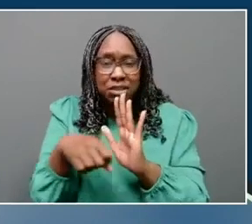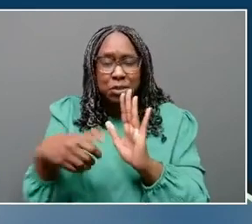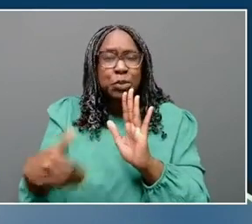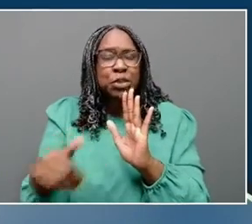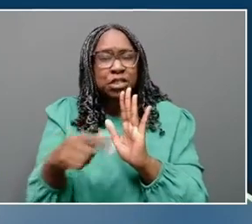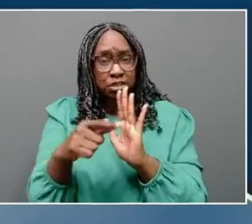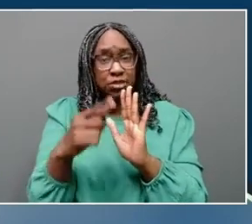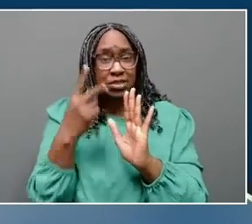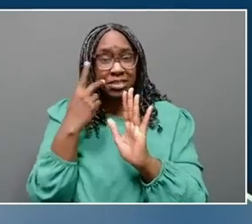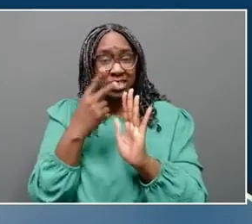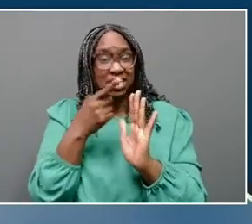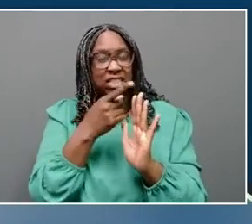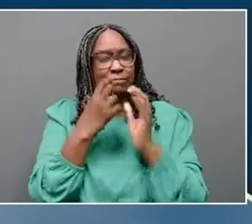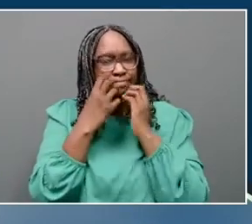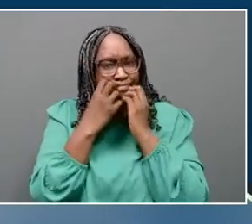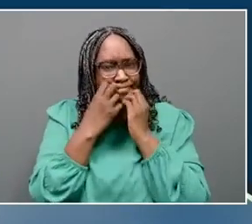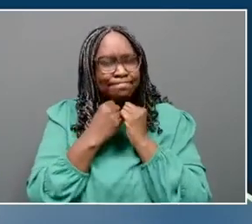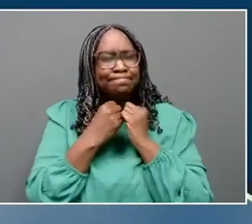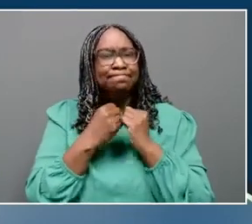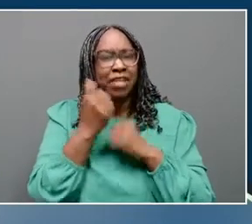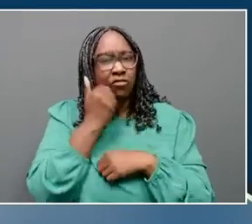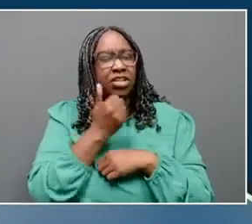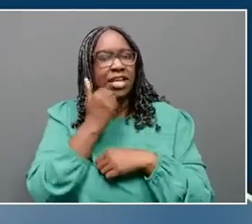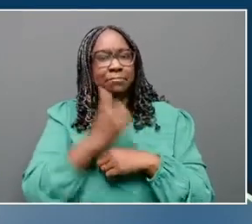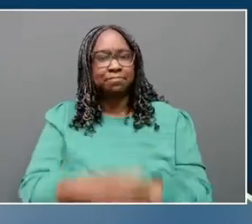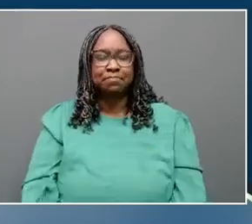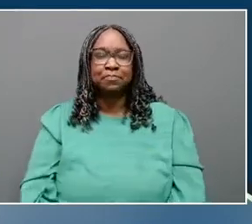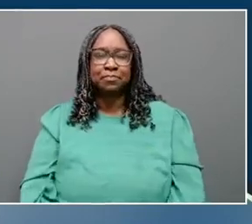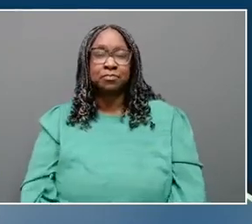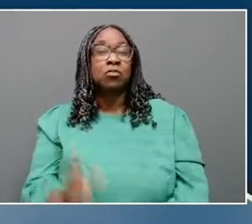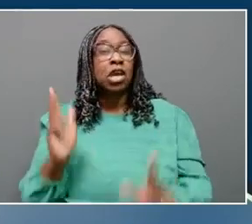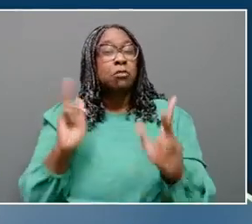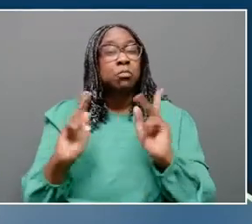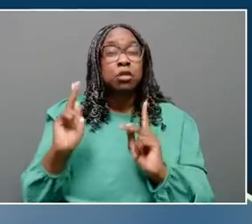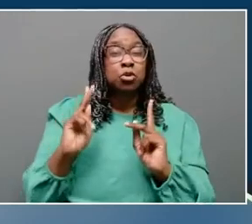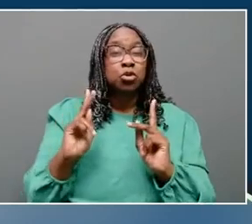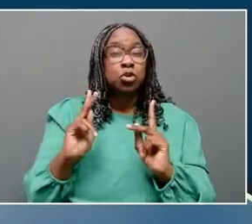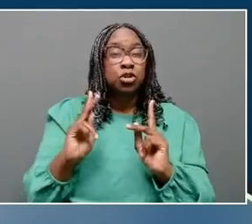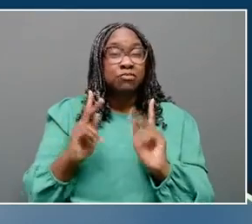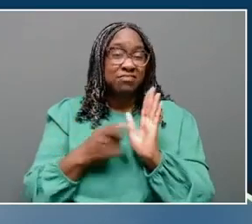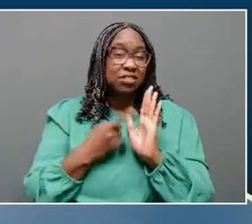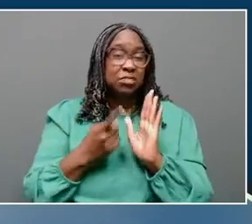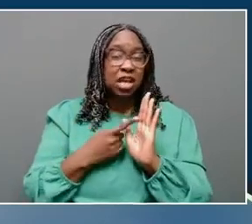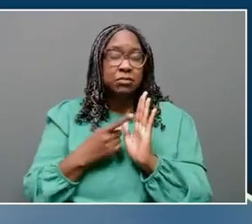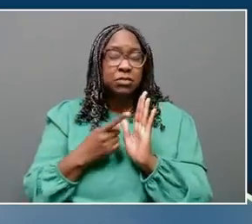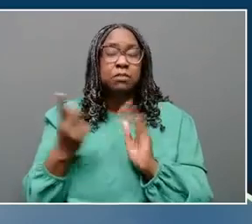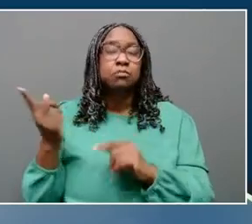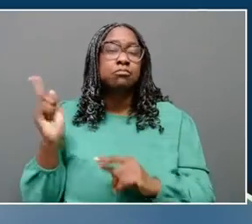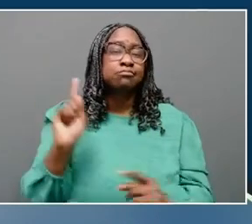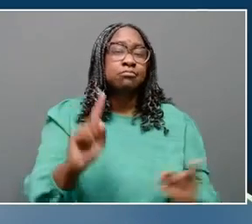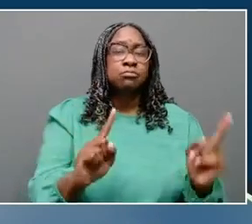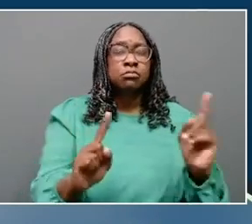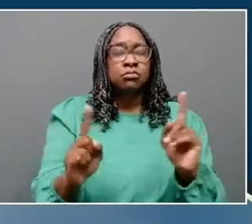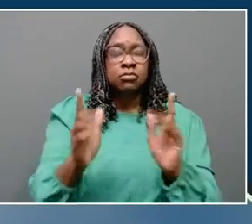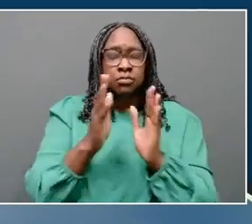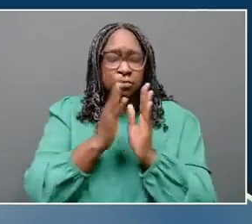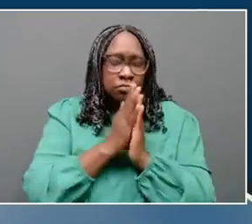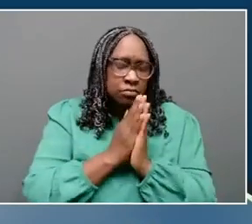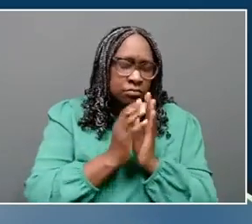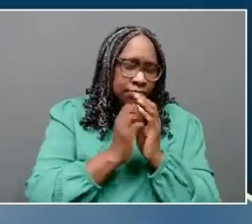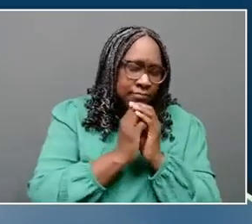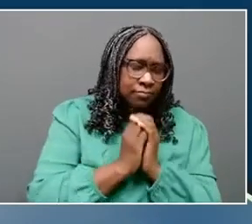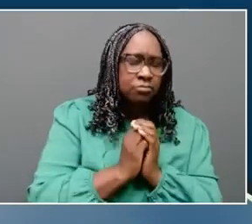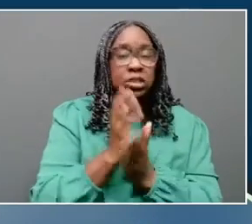meant to her every day. People would come out. Some would pray. Some would watch. Some would sit